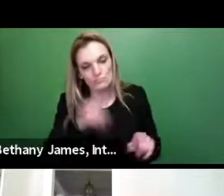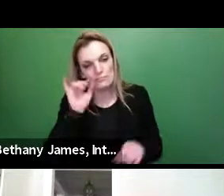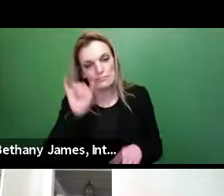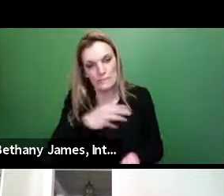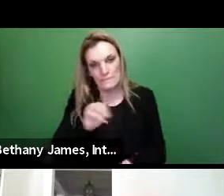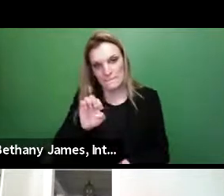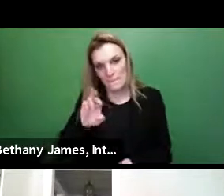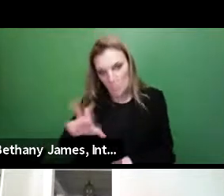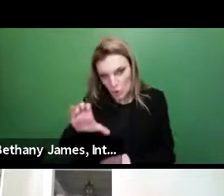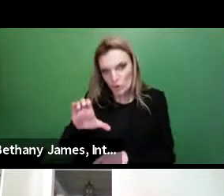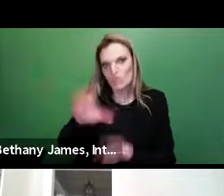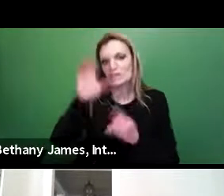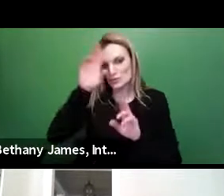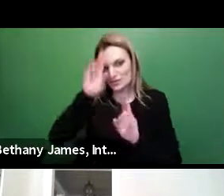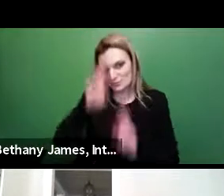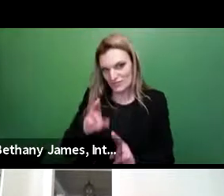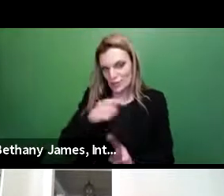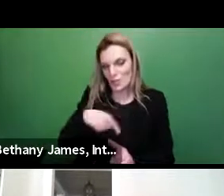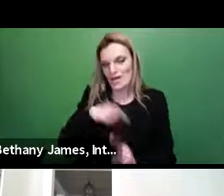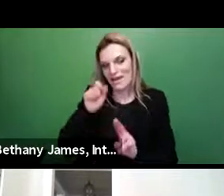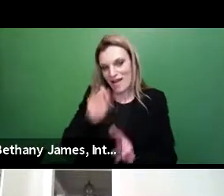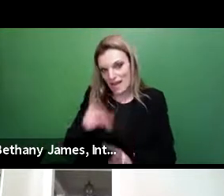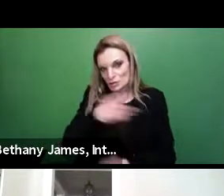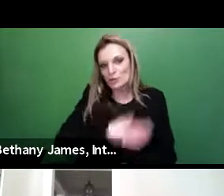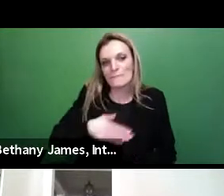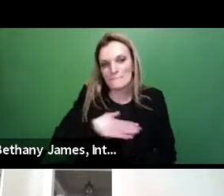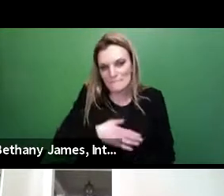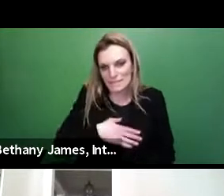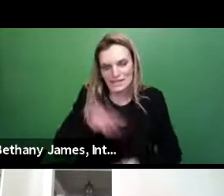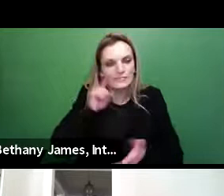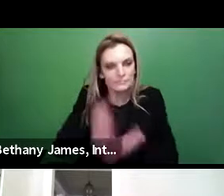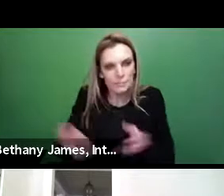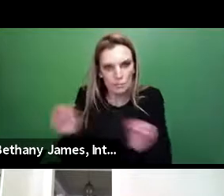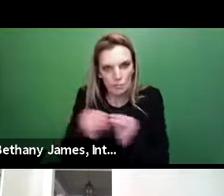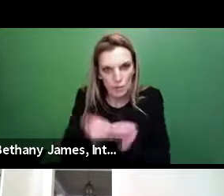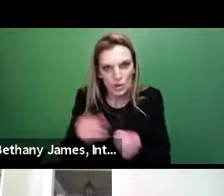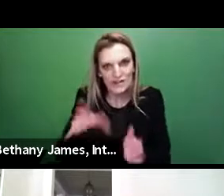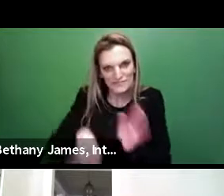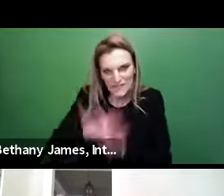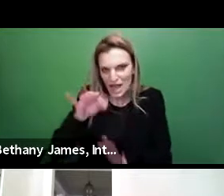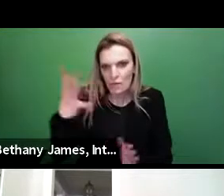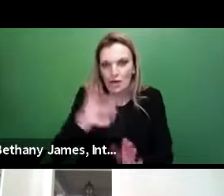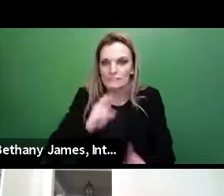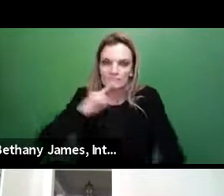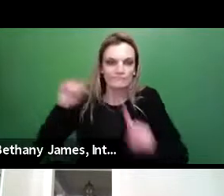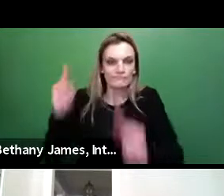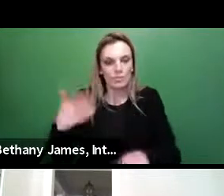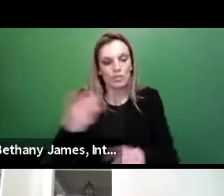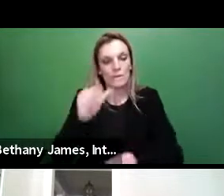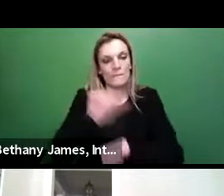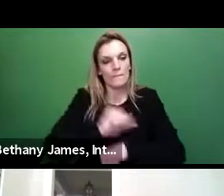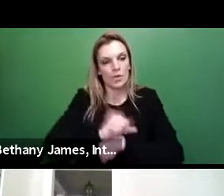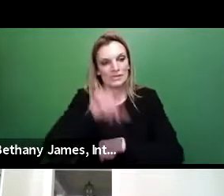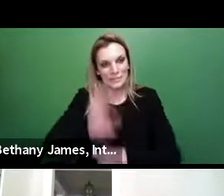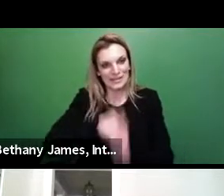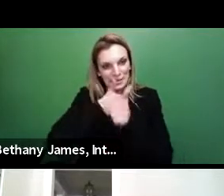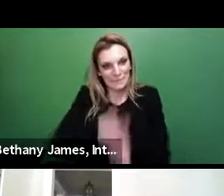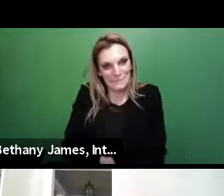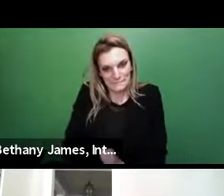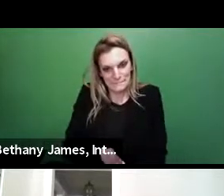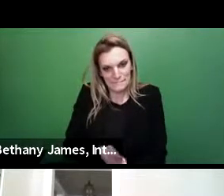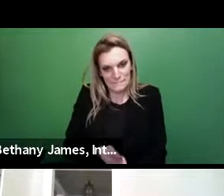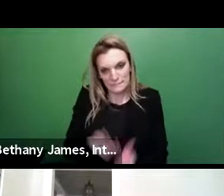respectfully requests that the commission ask MDCR to look into this matter and issue a clear statement that employers must comply with ELCRA